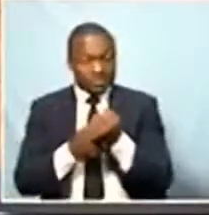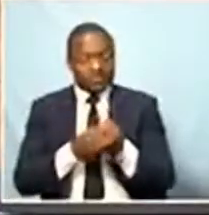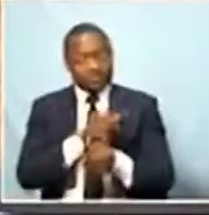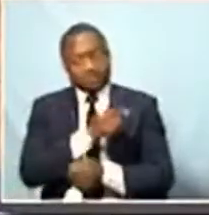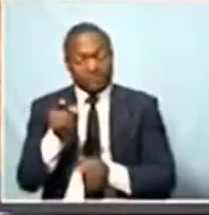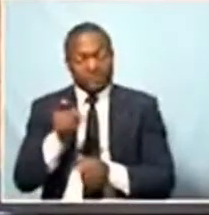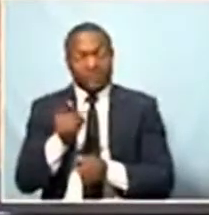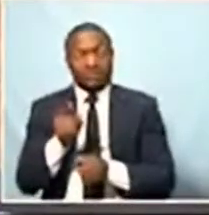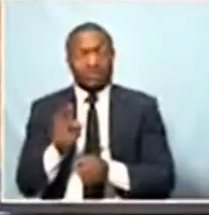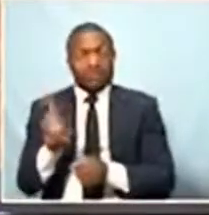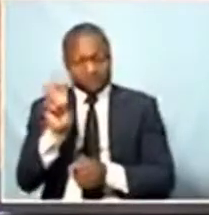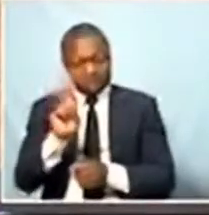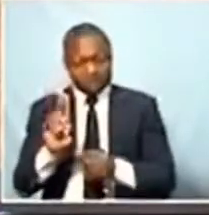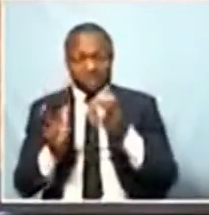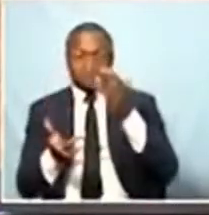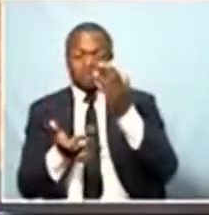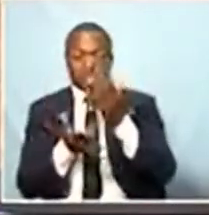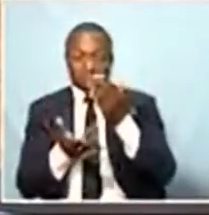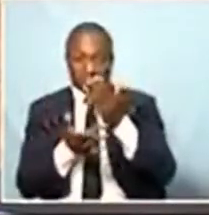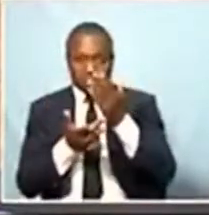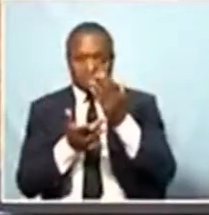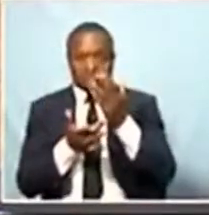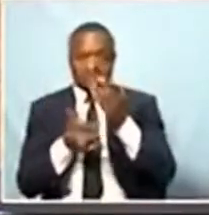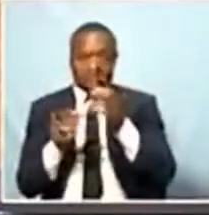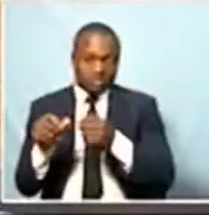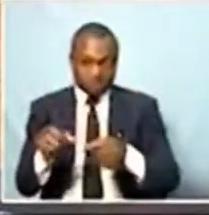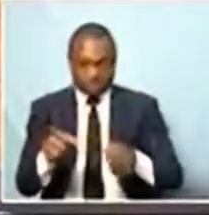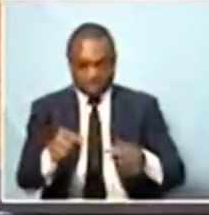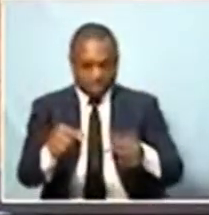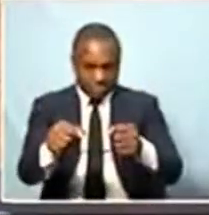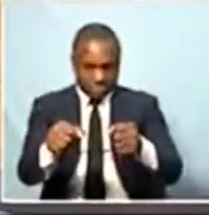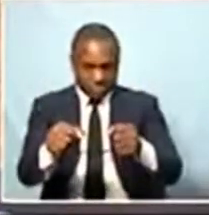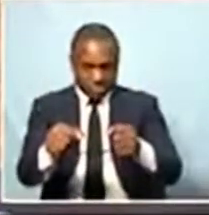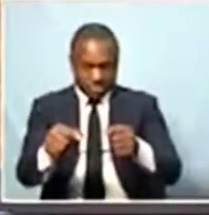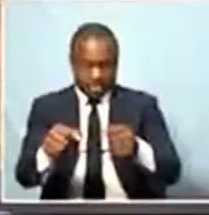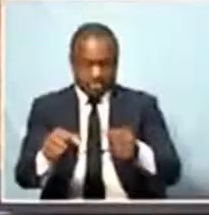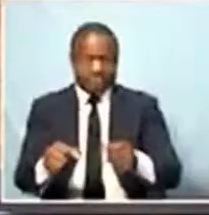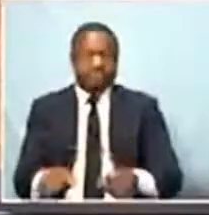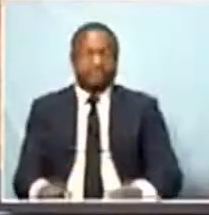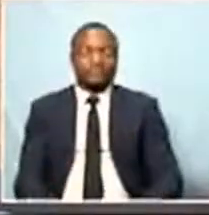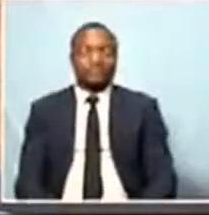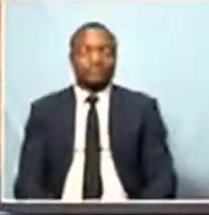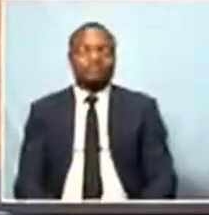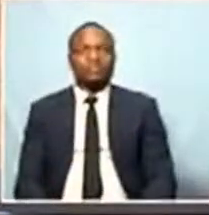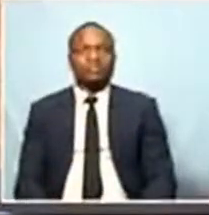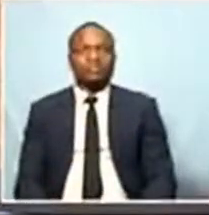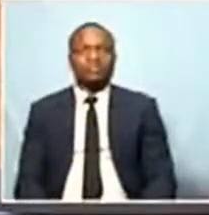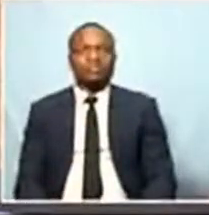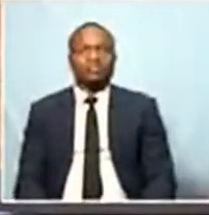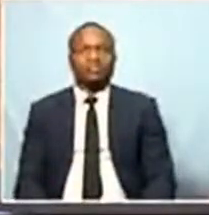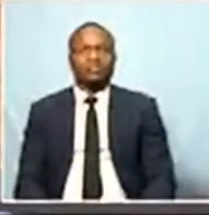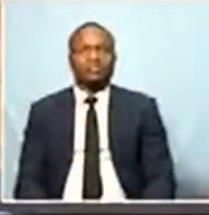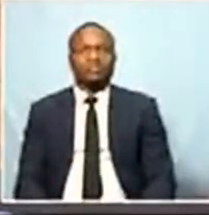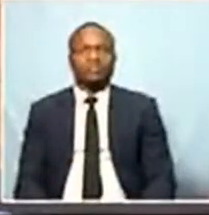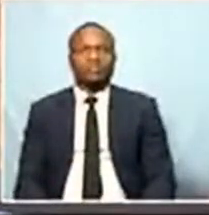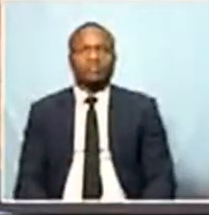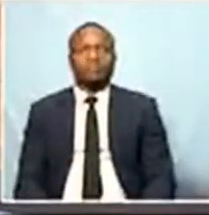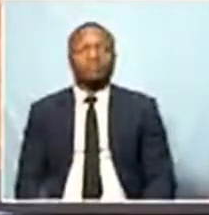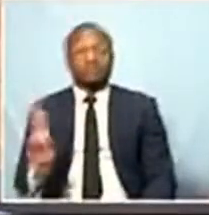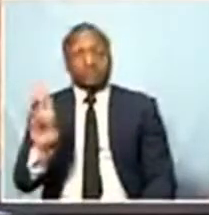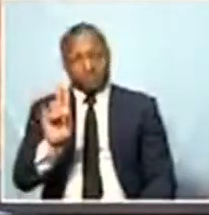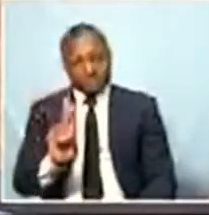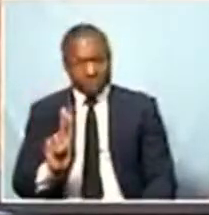electronically, using digital platforms to leverage on technology